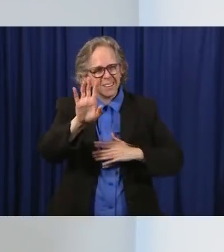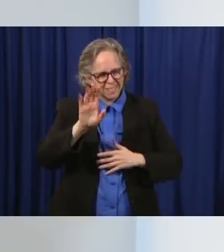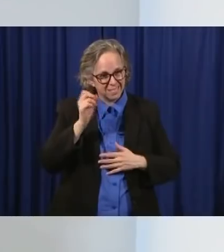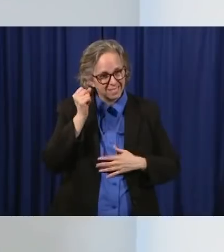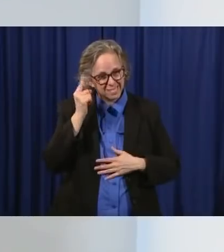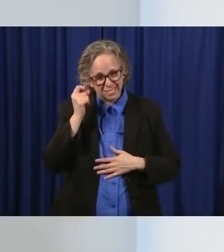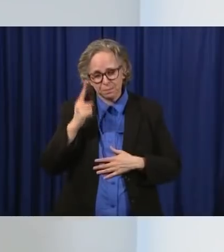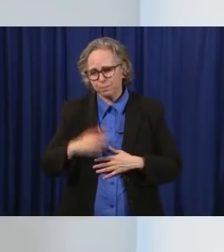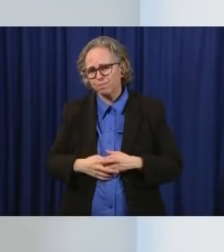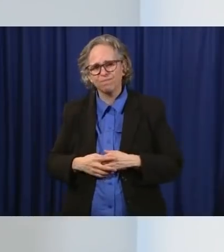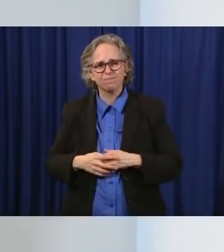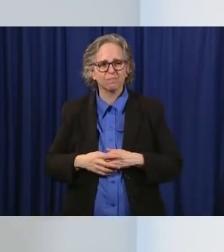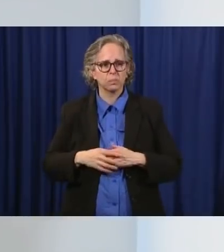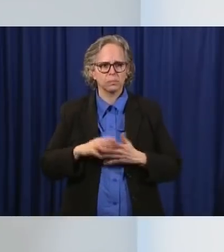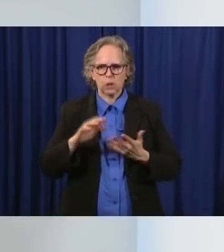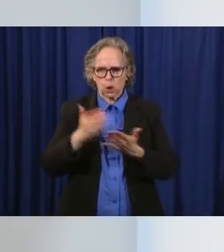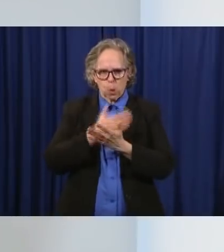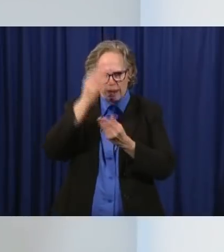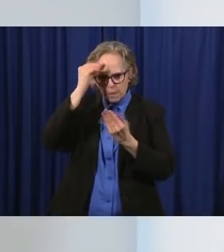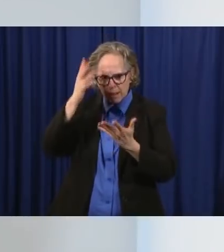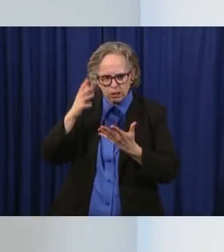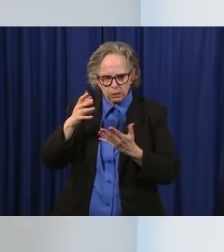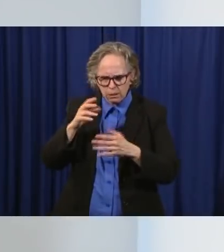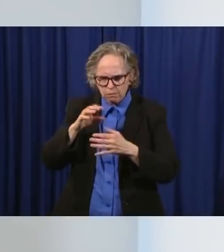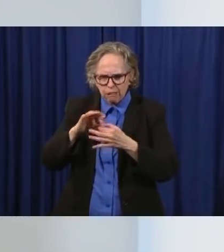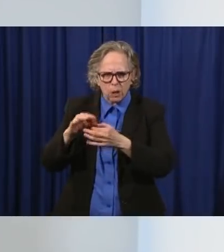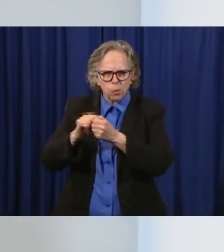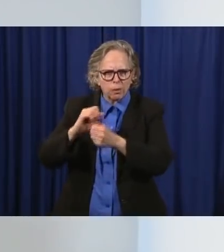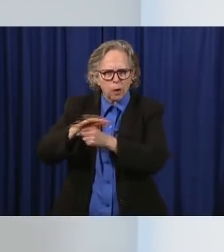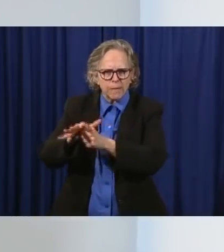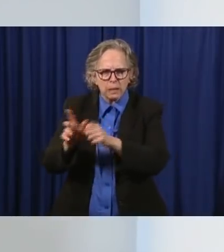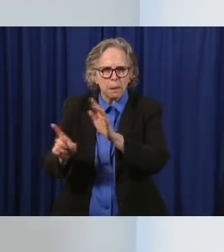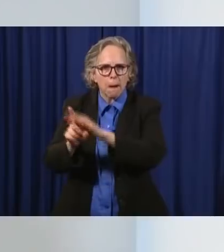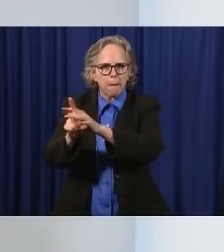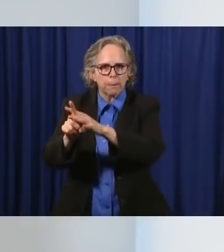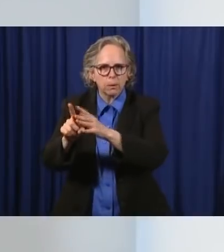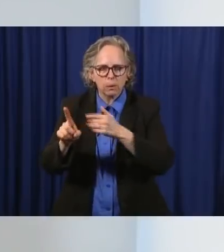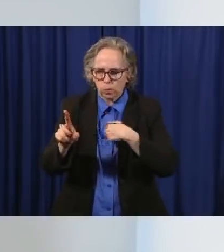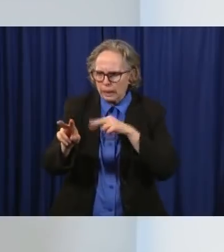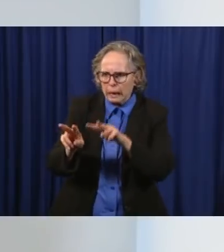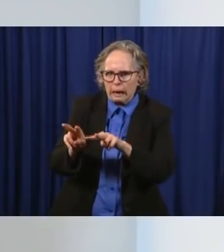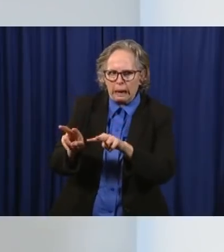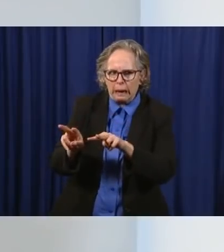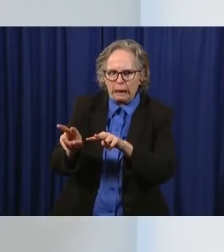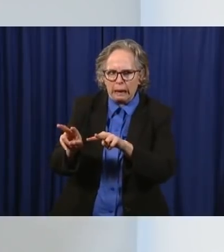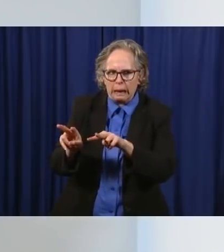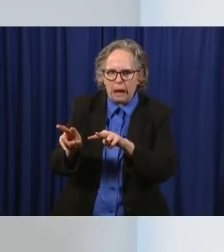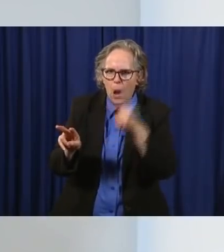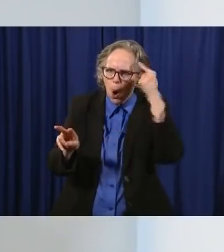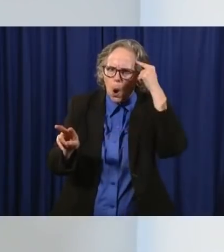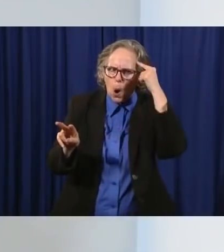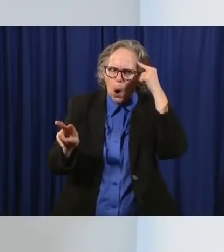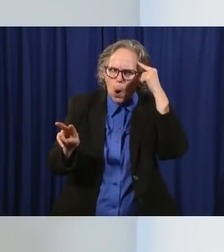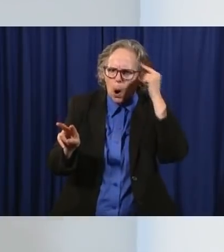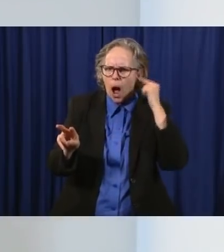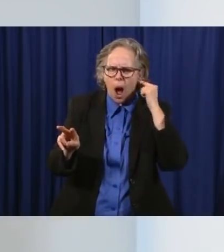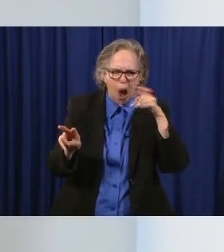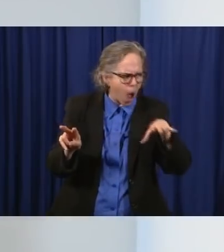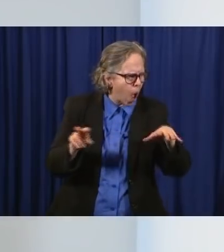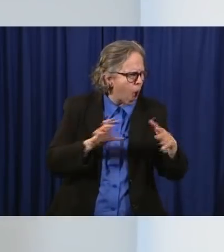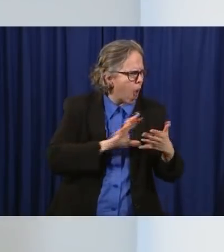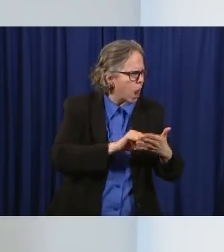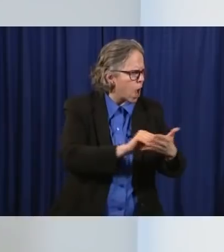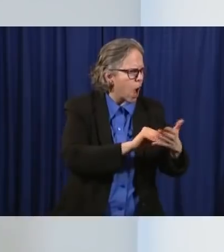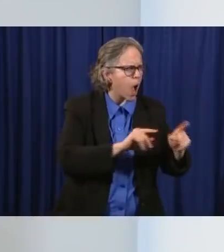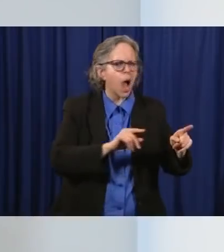there's always going to be something we haven't thought of that we will hear in the coming days, and we will work